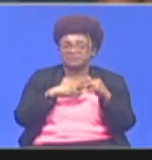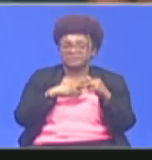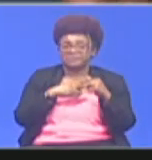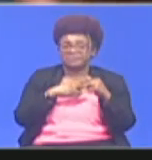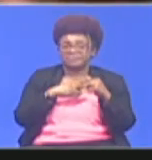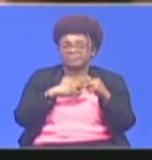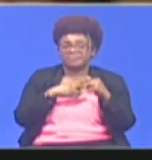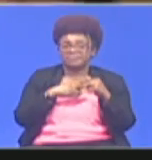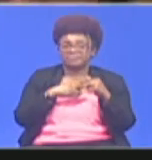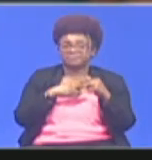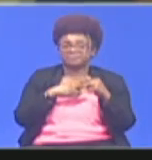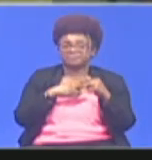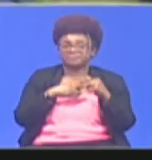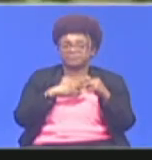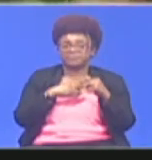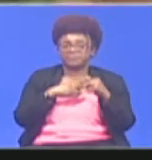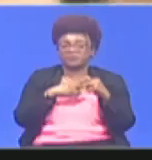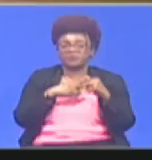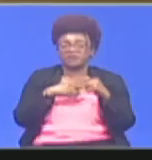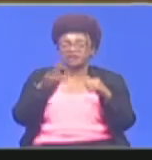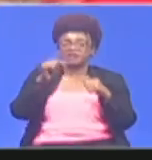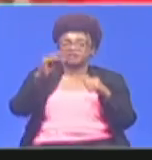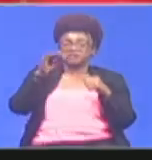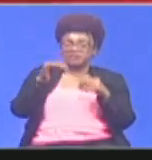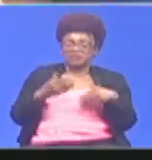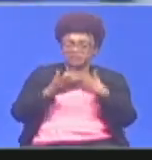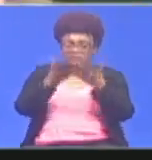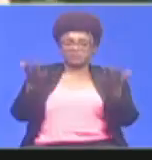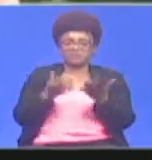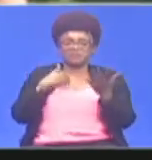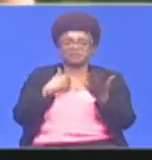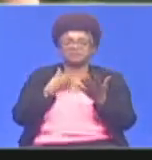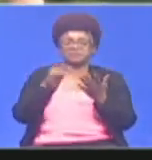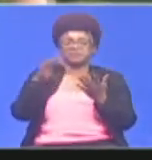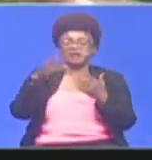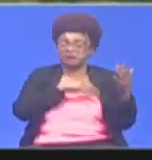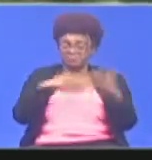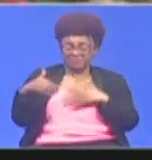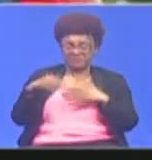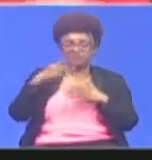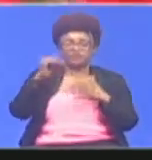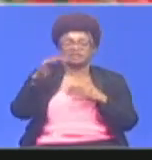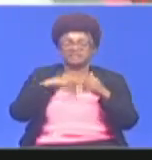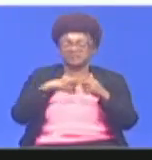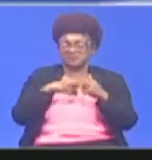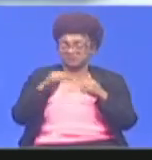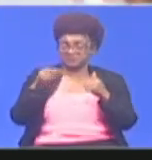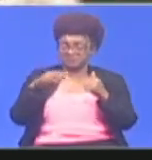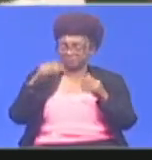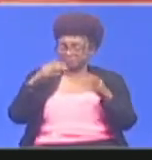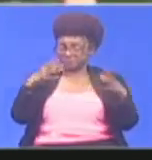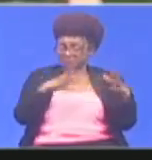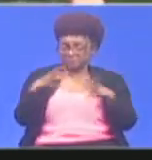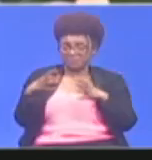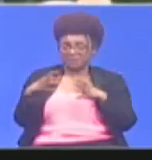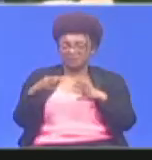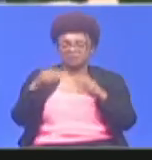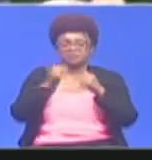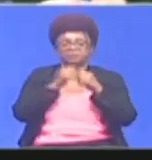Fijian Sevens rugby legend Waisale Serevi featured in four Rugby World Cup Sevens tournaments, winning in